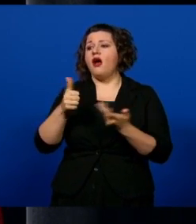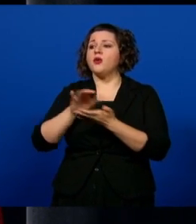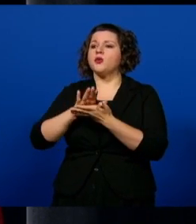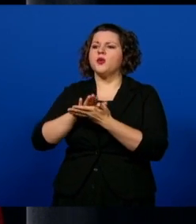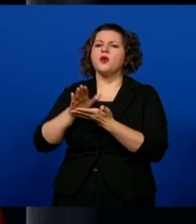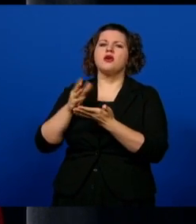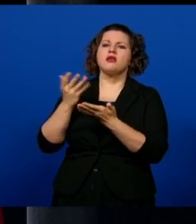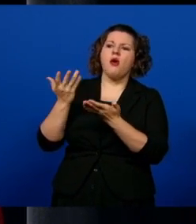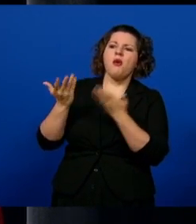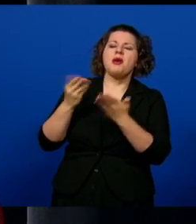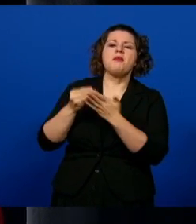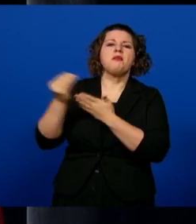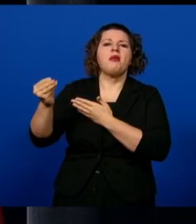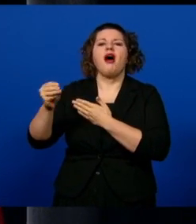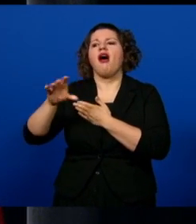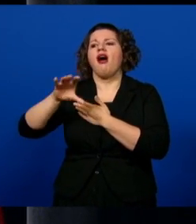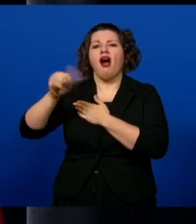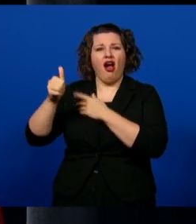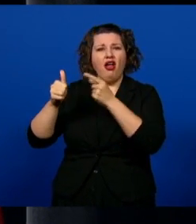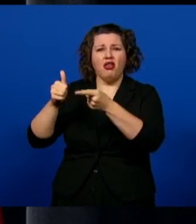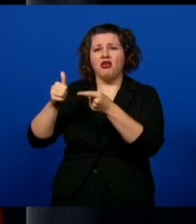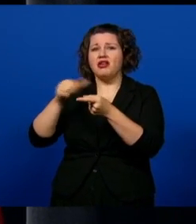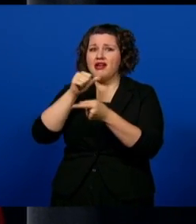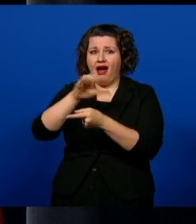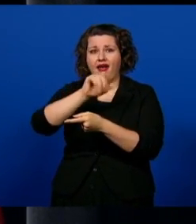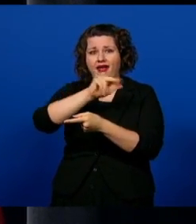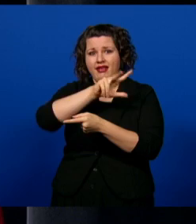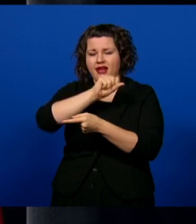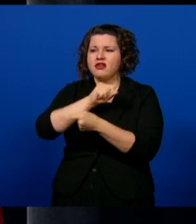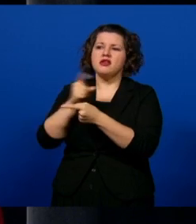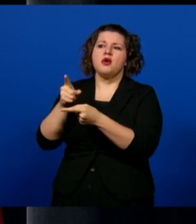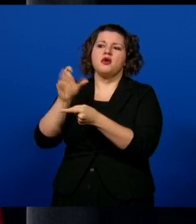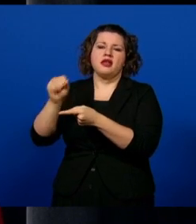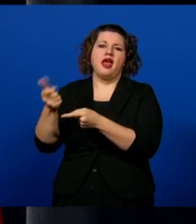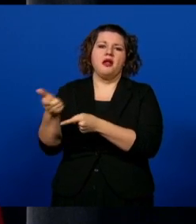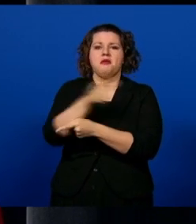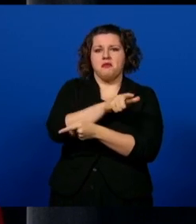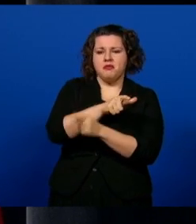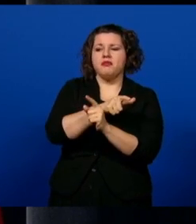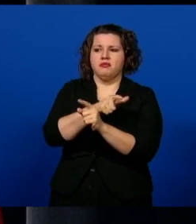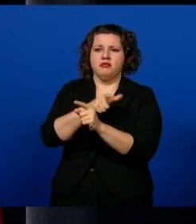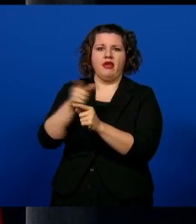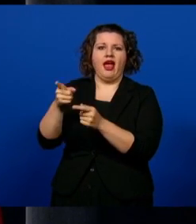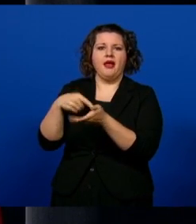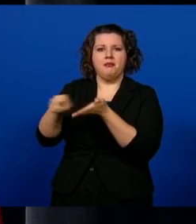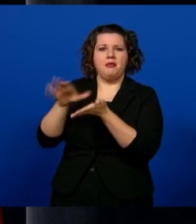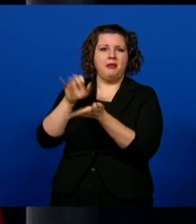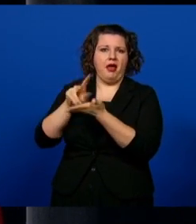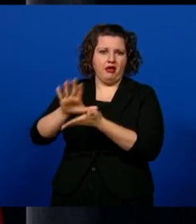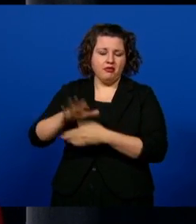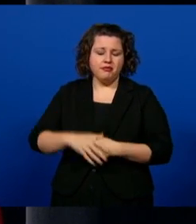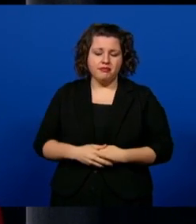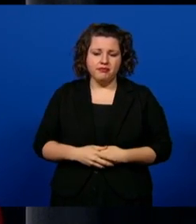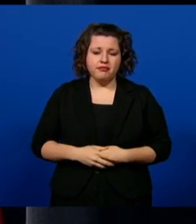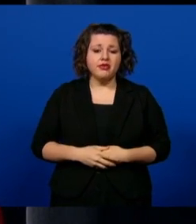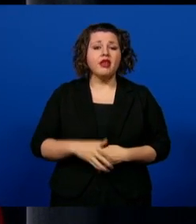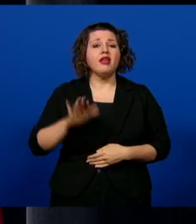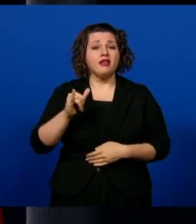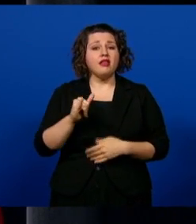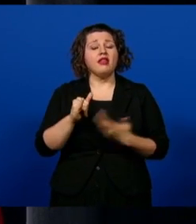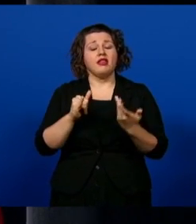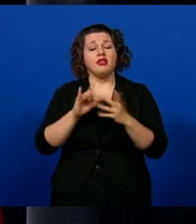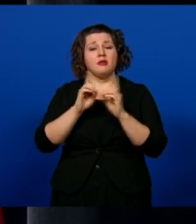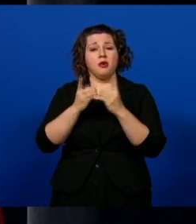management platforms at the same rate as Canvas. To further expand access to online learning, the department will be announcing grant amounts